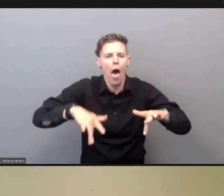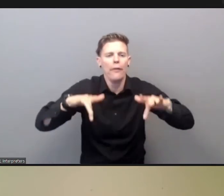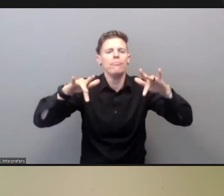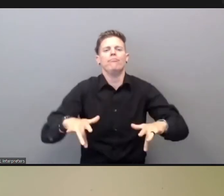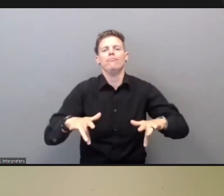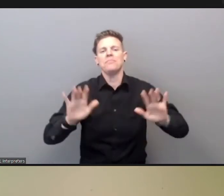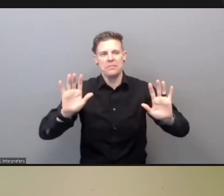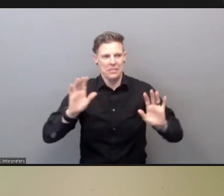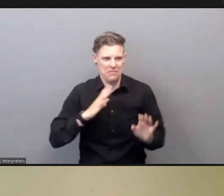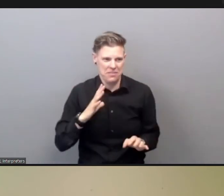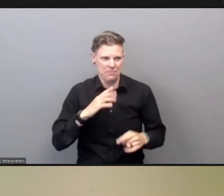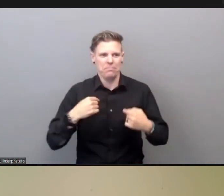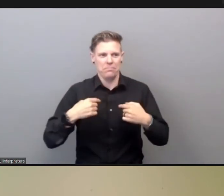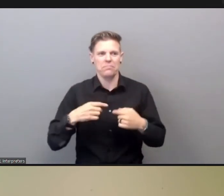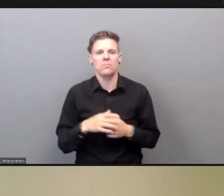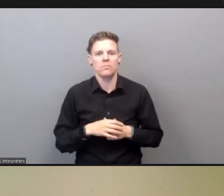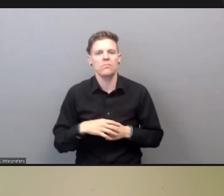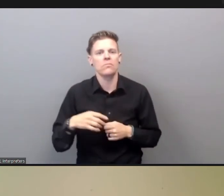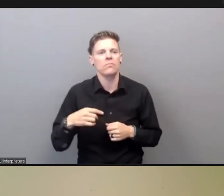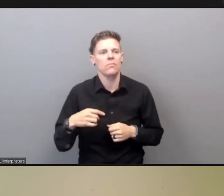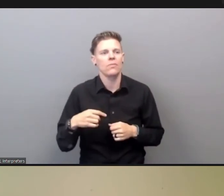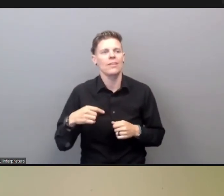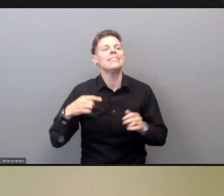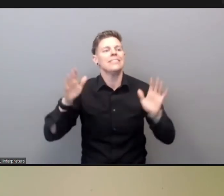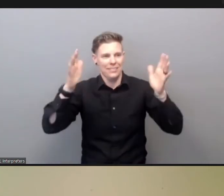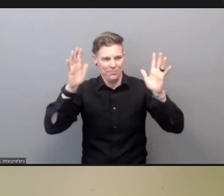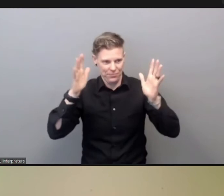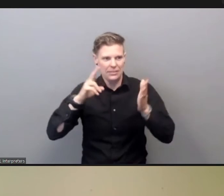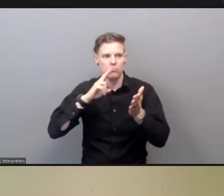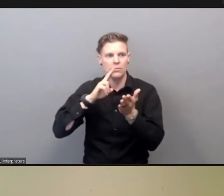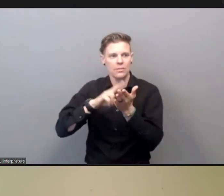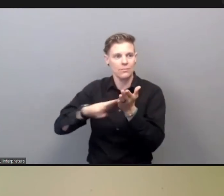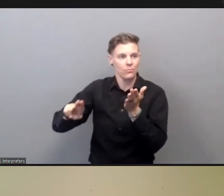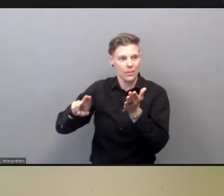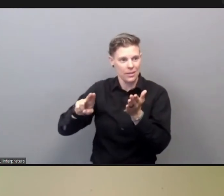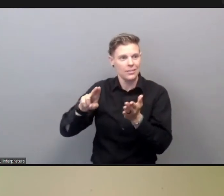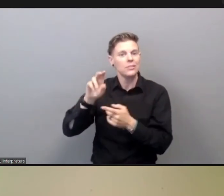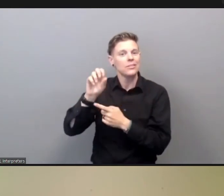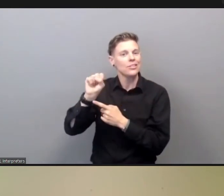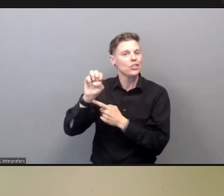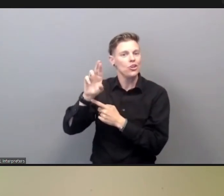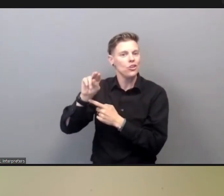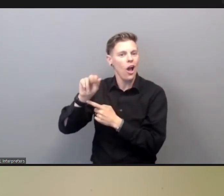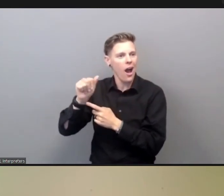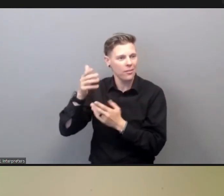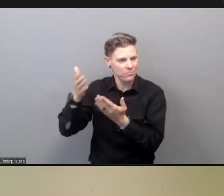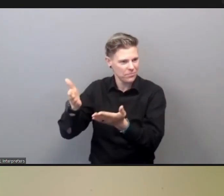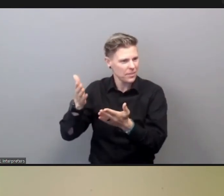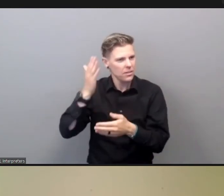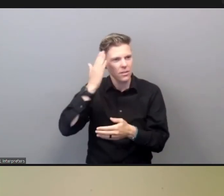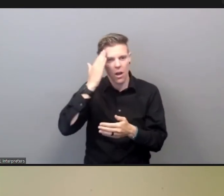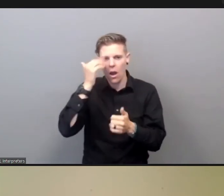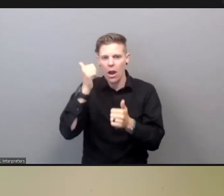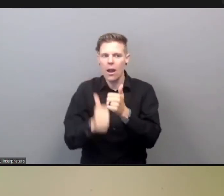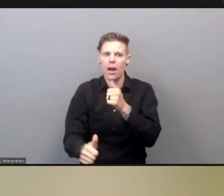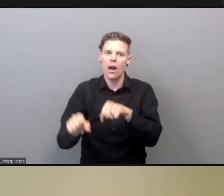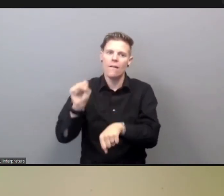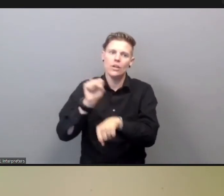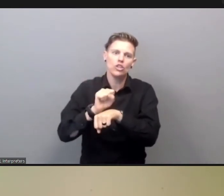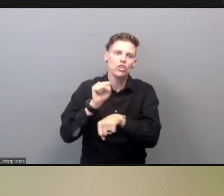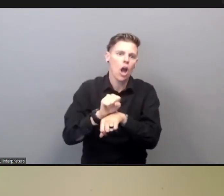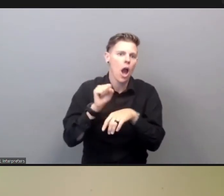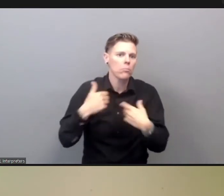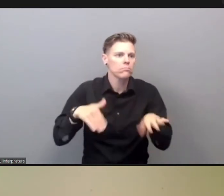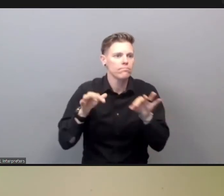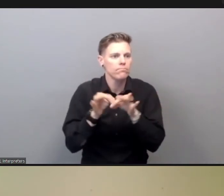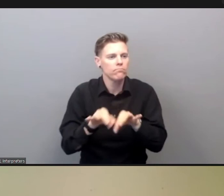for Secretary Cernum. So, we know every job in New Mexico counts, right? And I noticed there were a lot of postings for